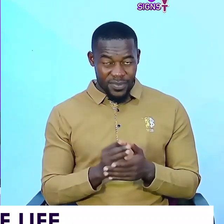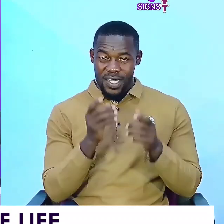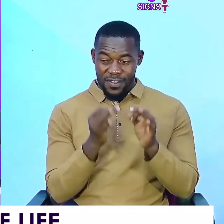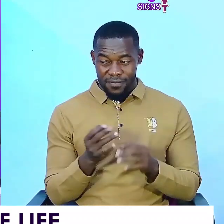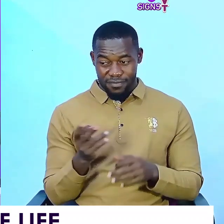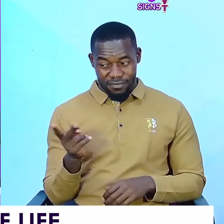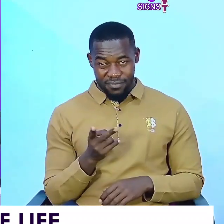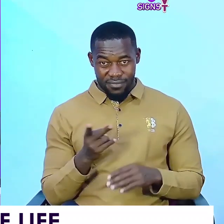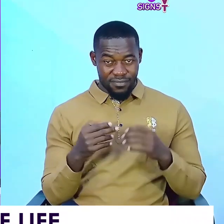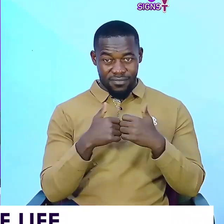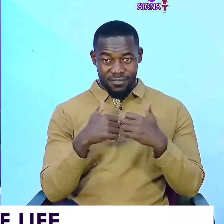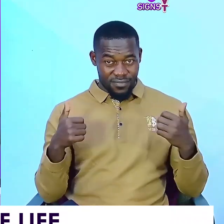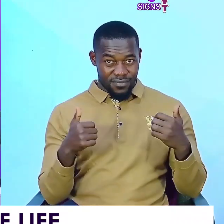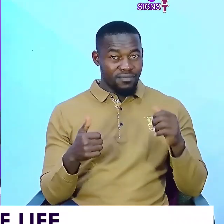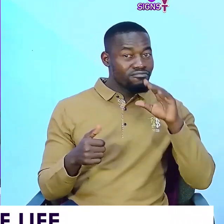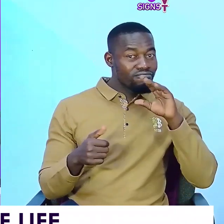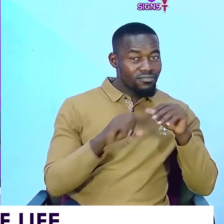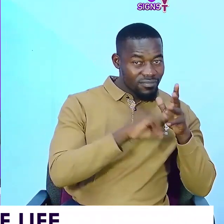separate, and then,